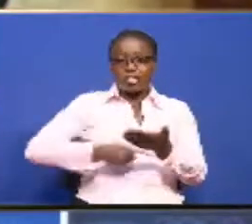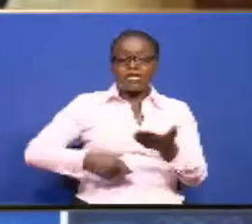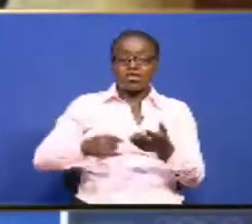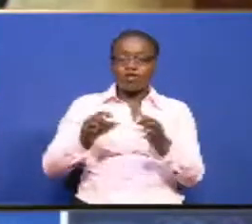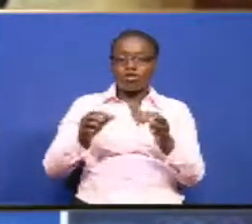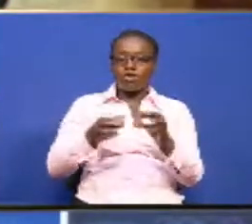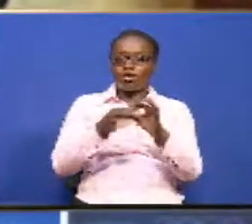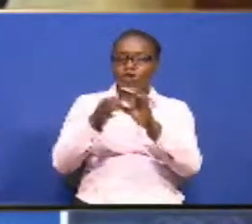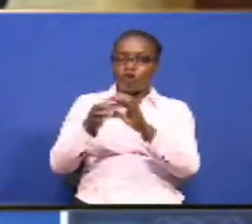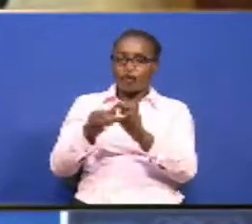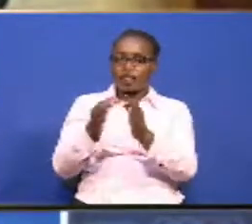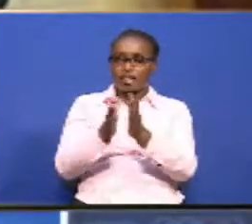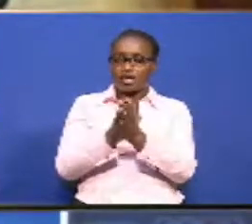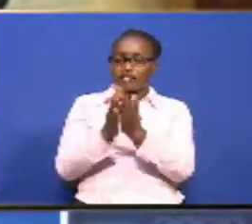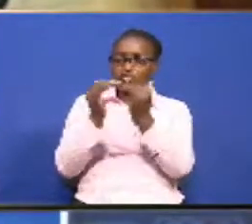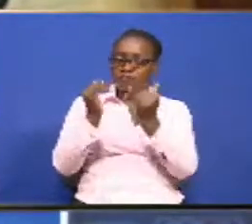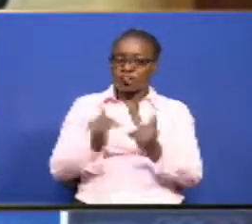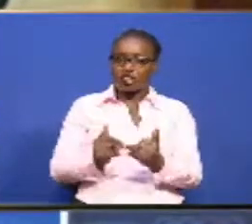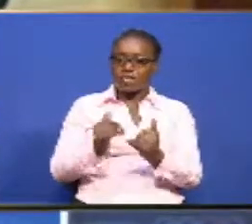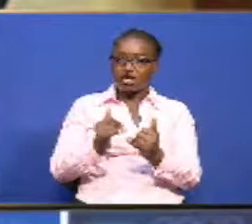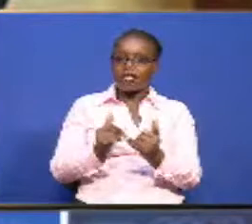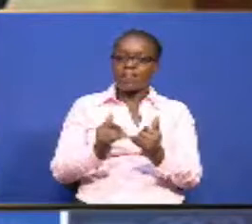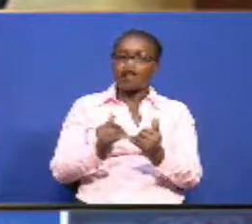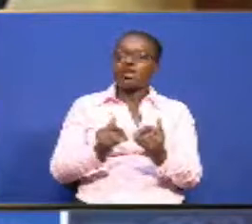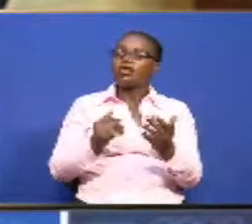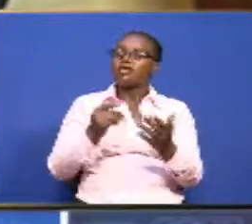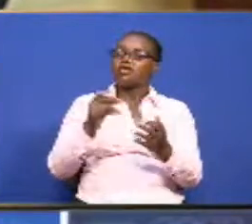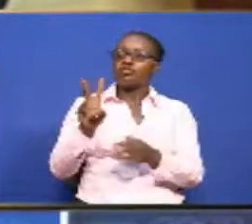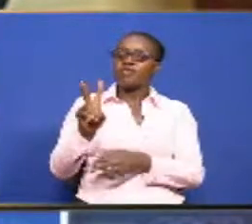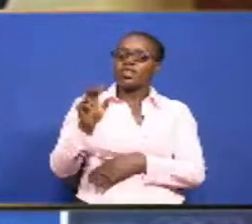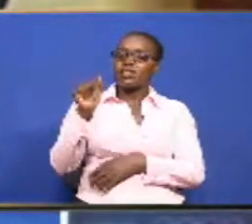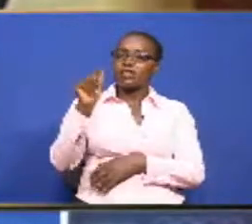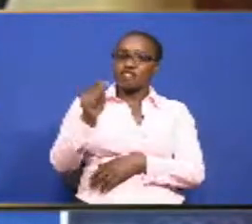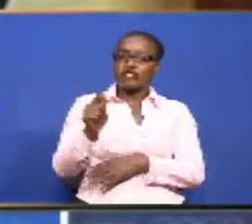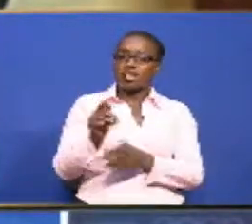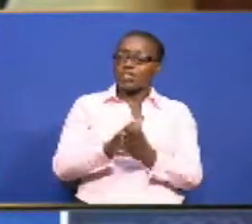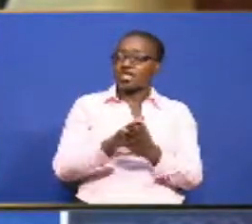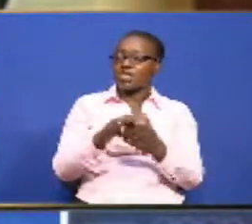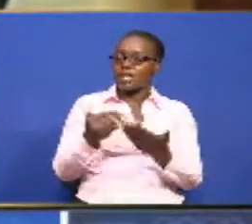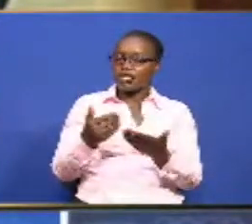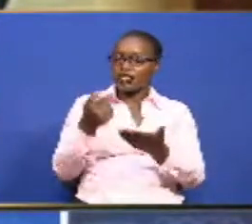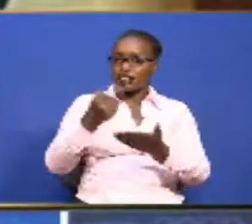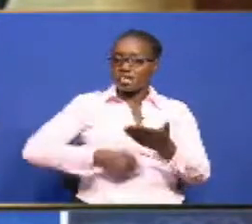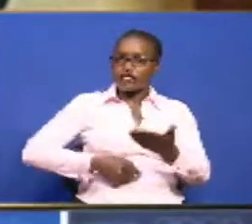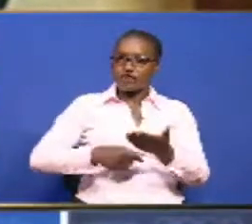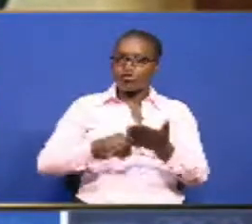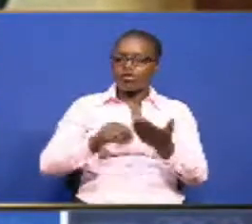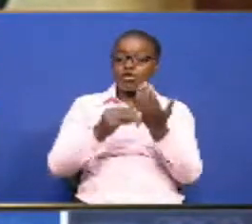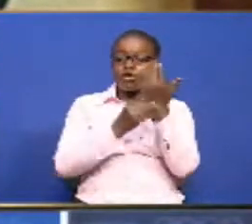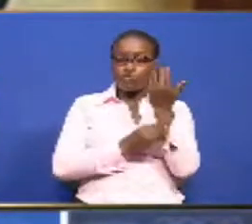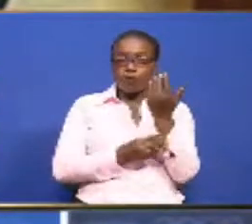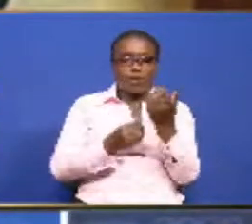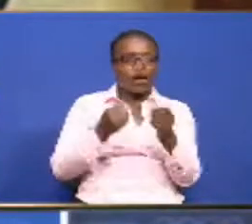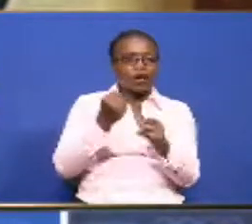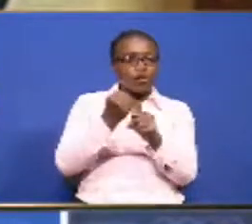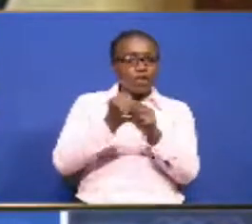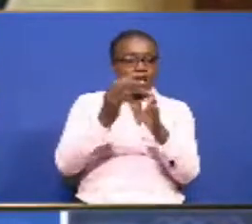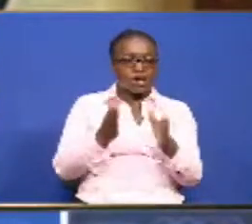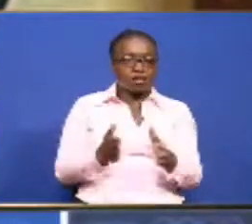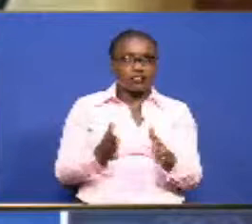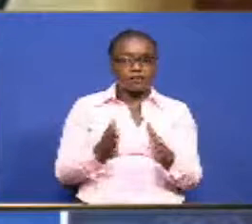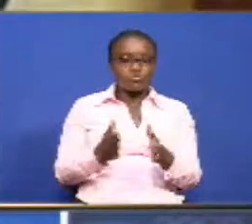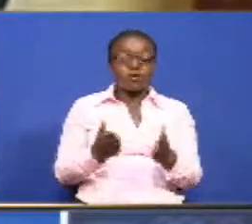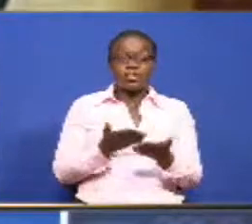incomes, turnover tax, value-added tax, and provided tax relief to low-income earners and employees.